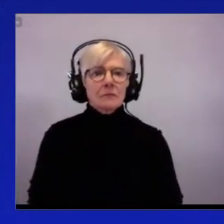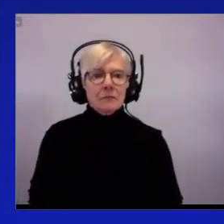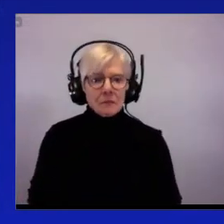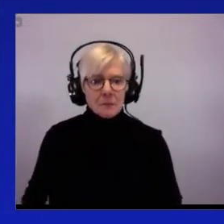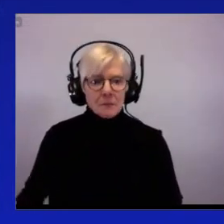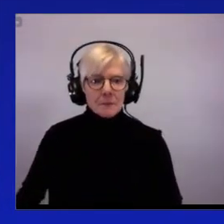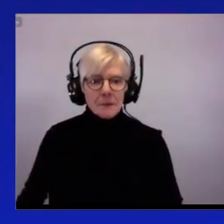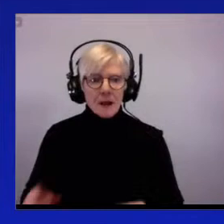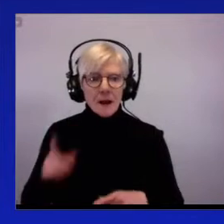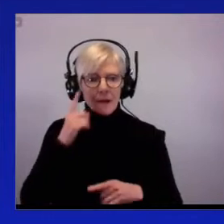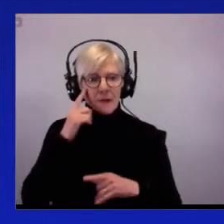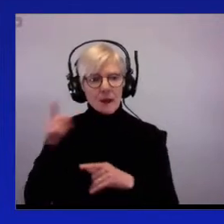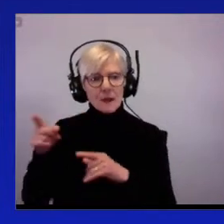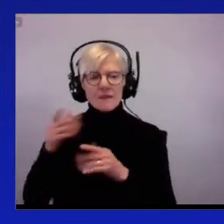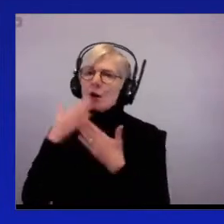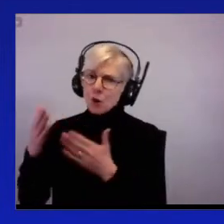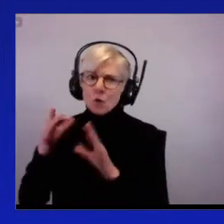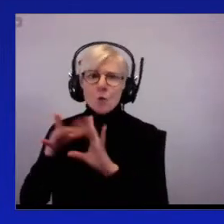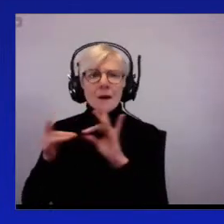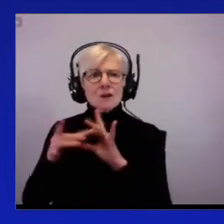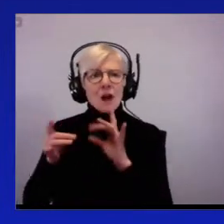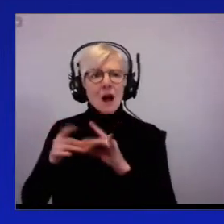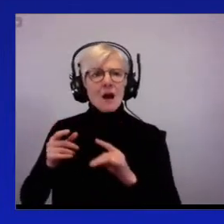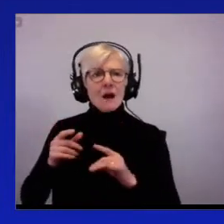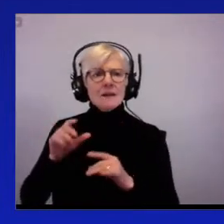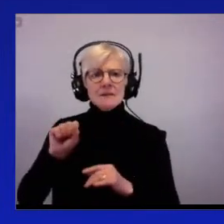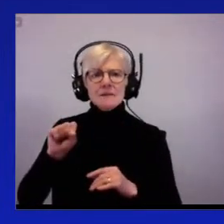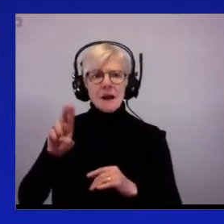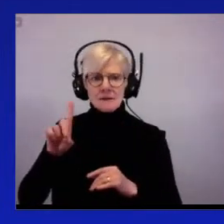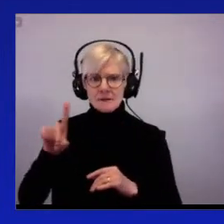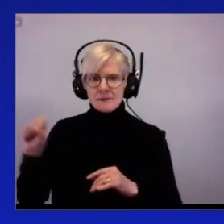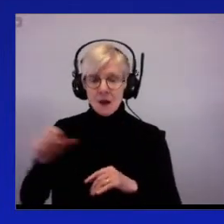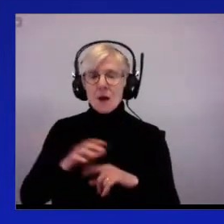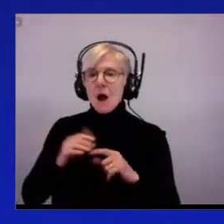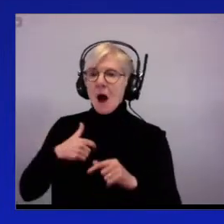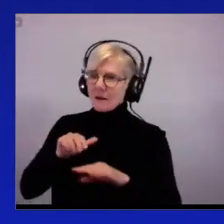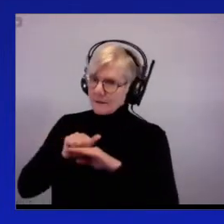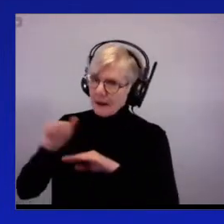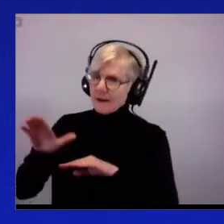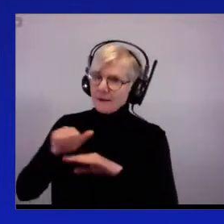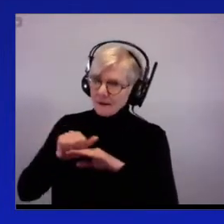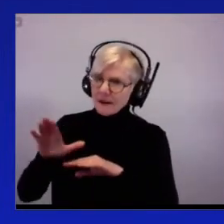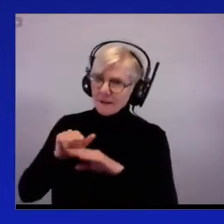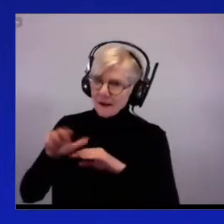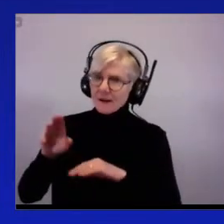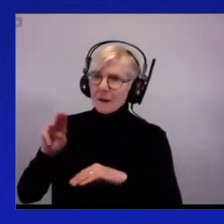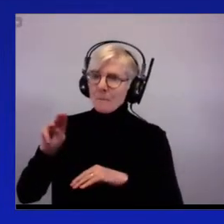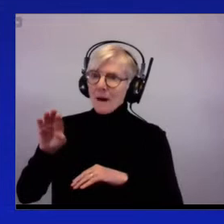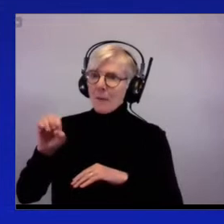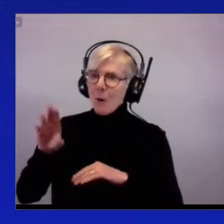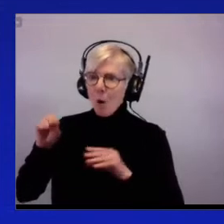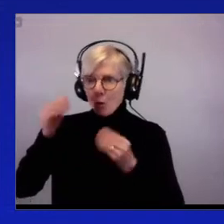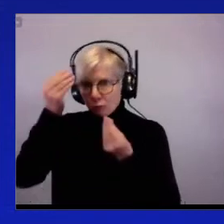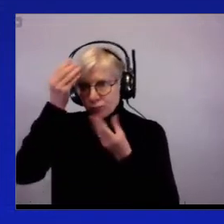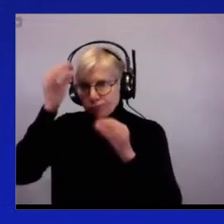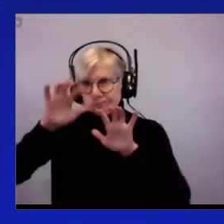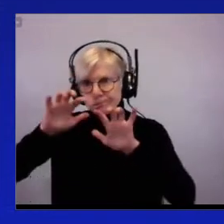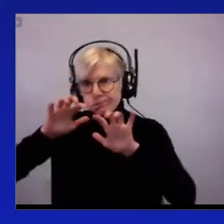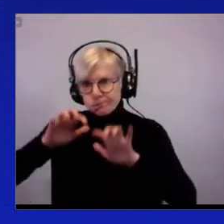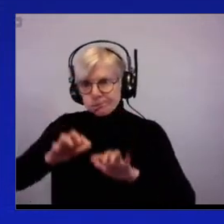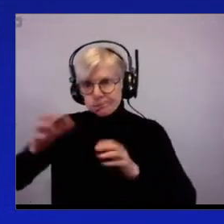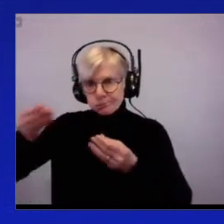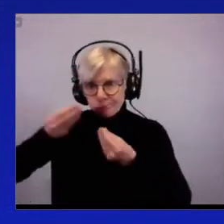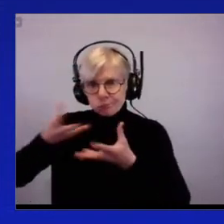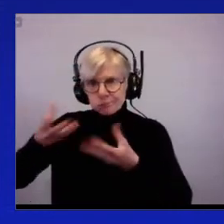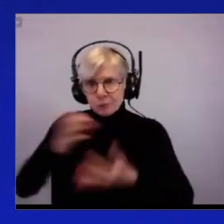was mentioned, 6 memos to council of late. I know I'm personally finding these particularly useful,